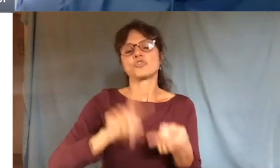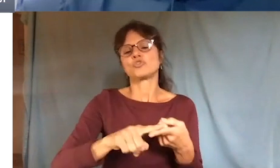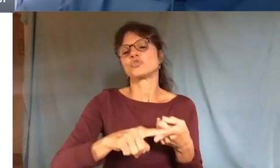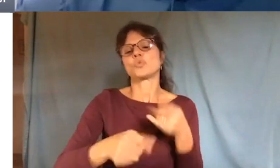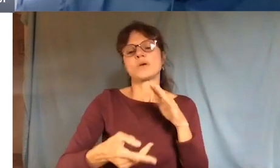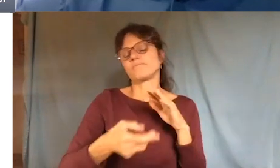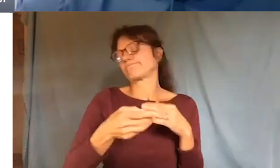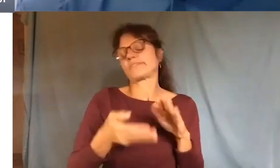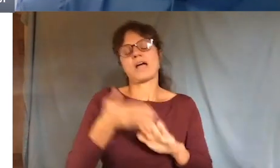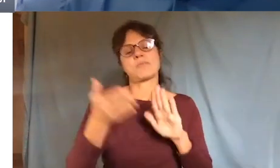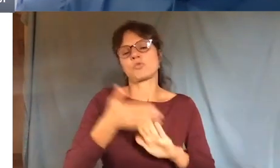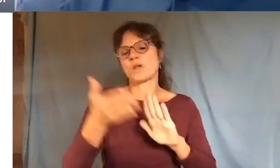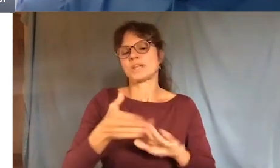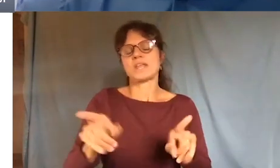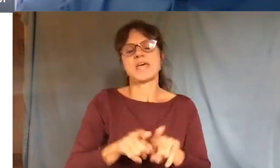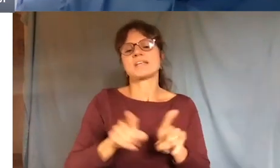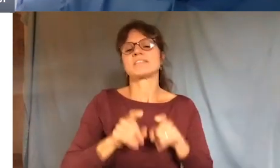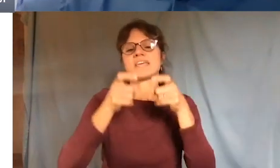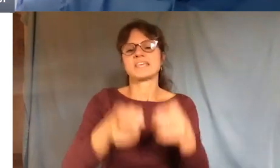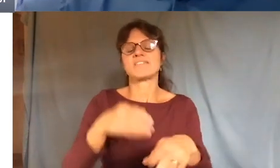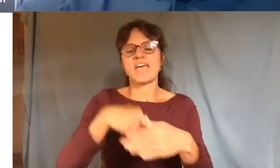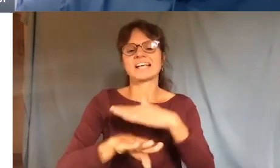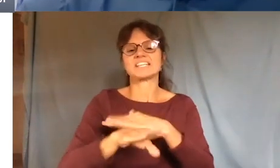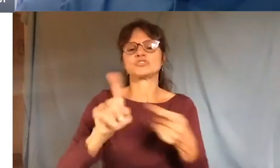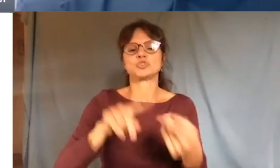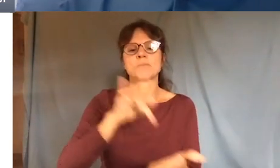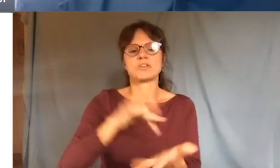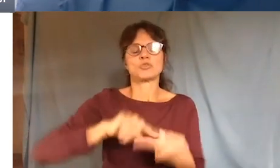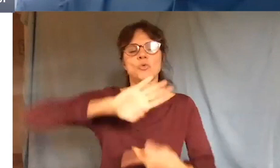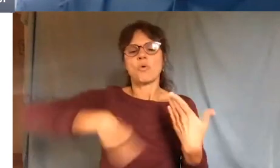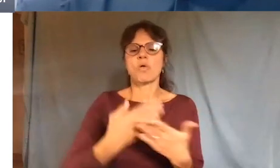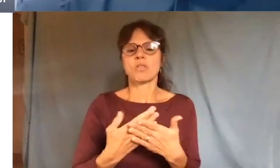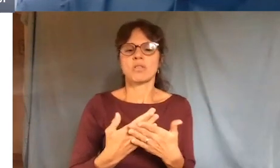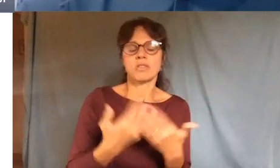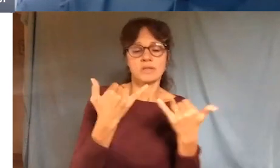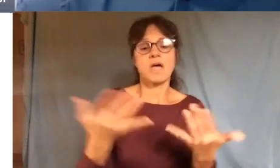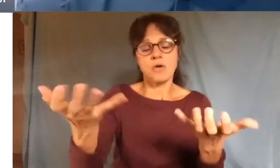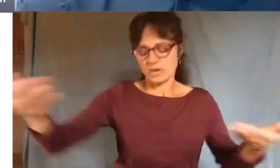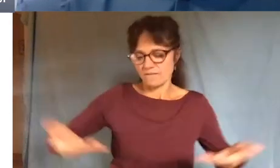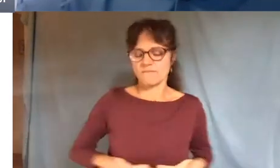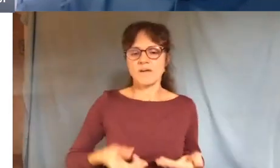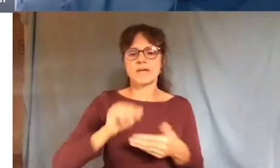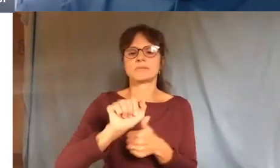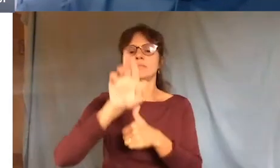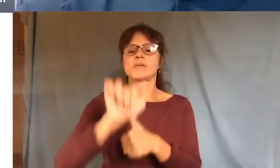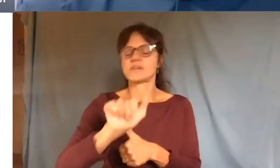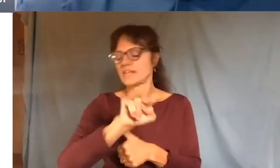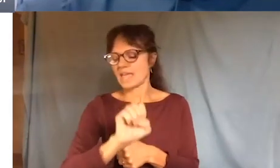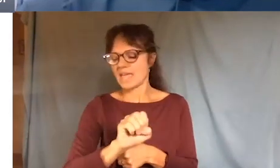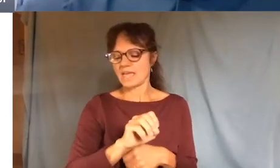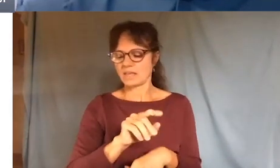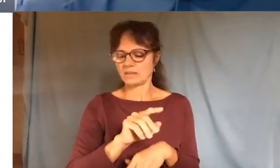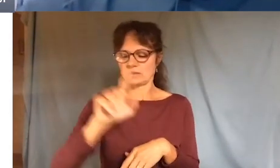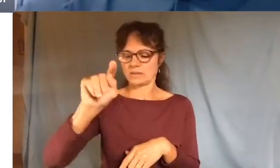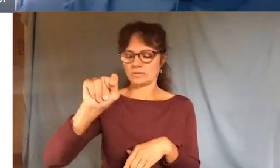they provide to move who needs access to their medications. Now I'd like to invite Marianne Tomaszek, my colleague at